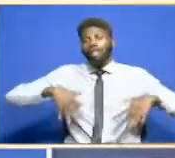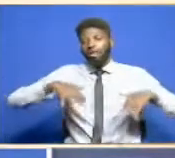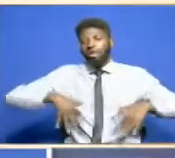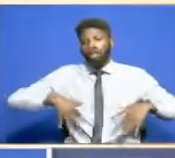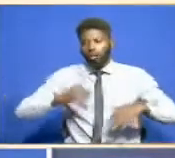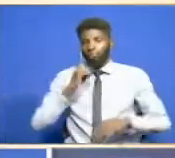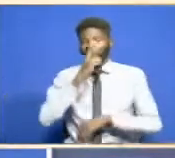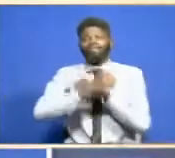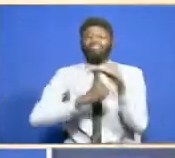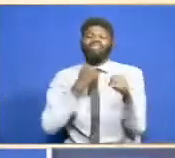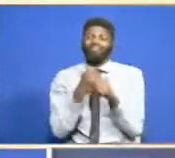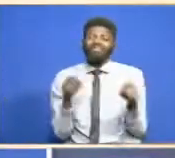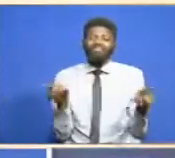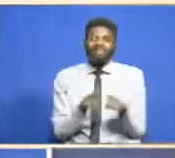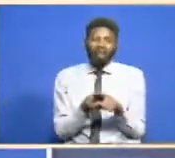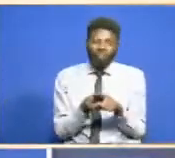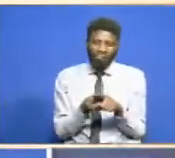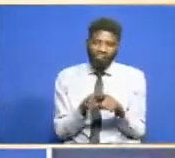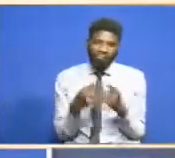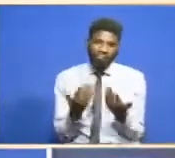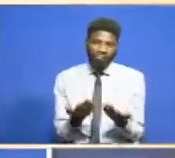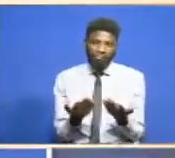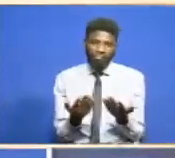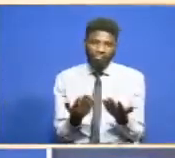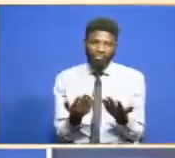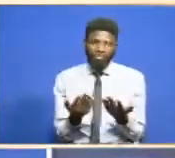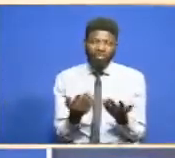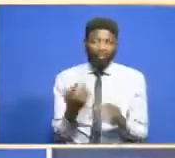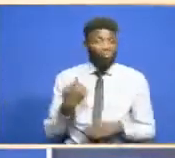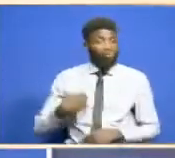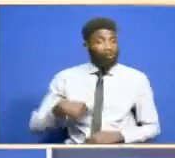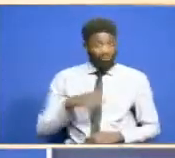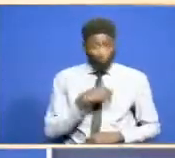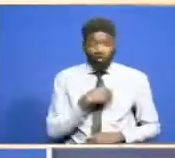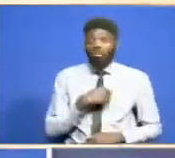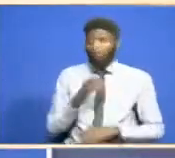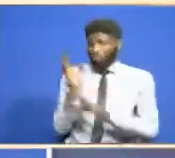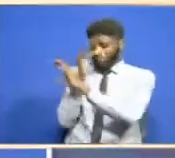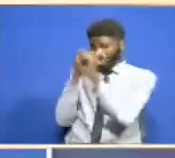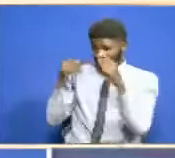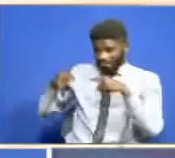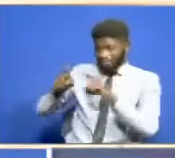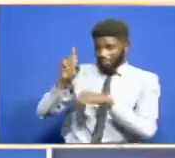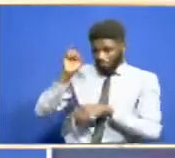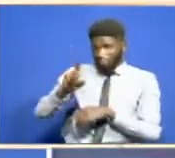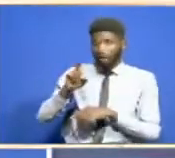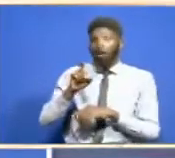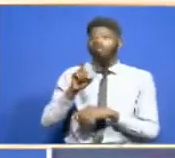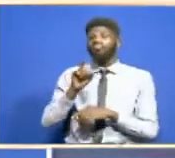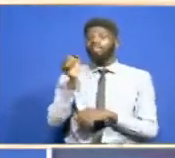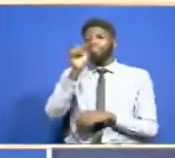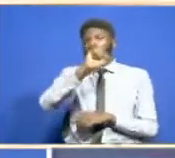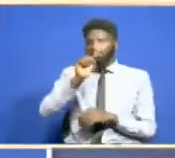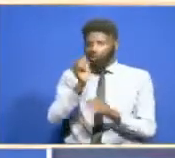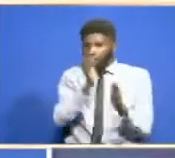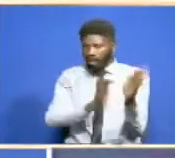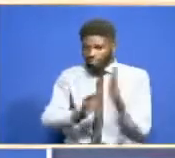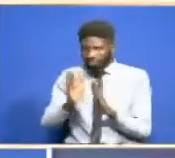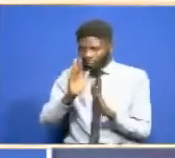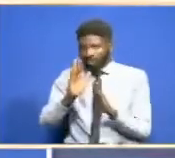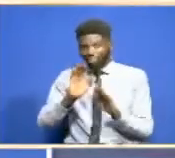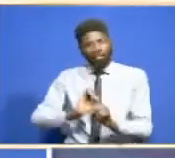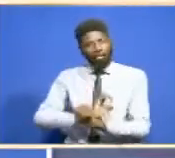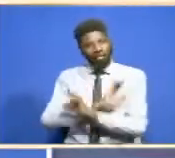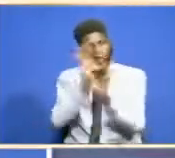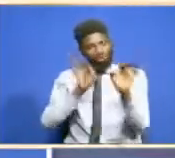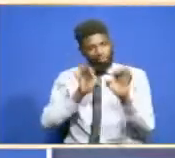for 1 year. By 1 year. Yeah. So we president must come out with a strategy, so now we are